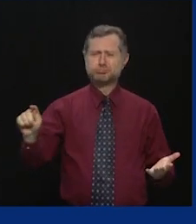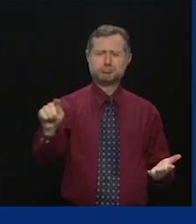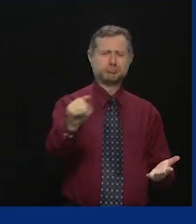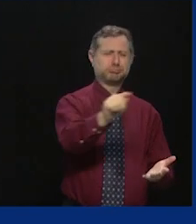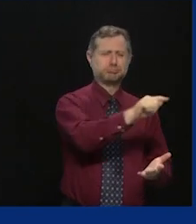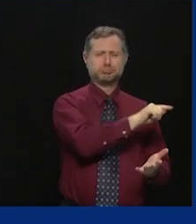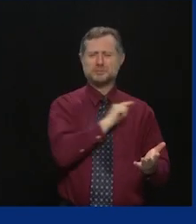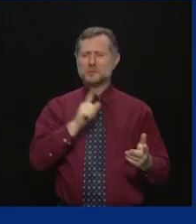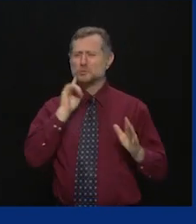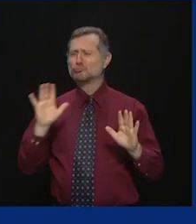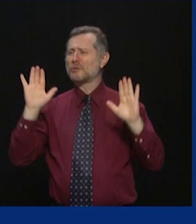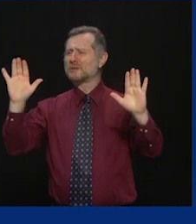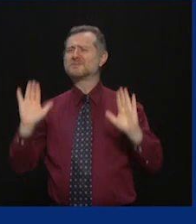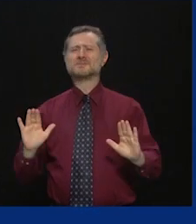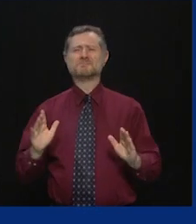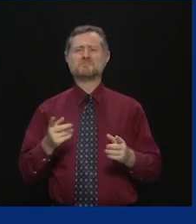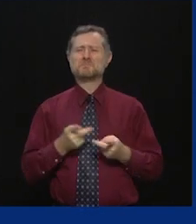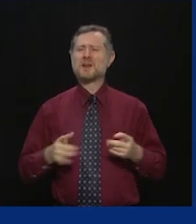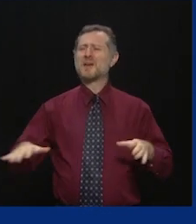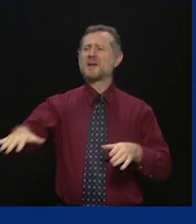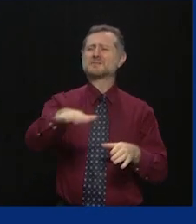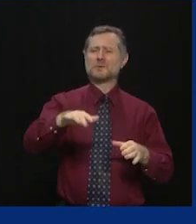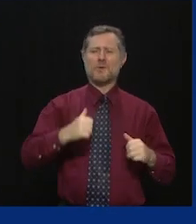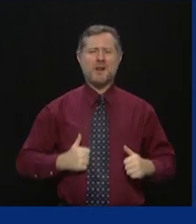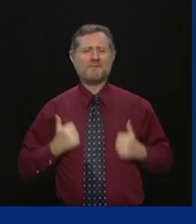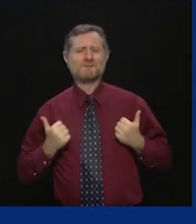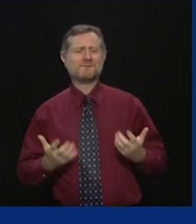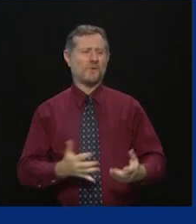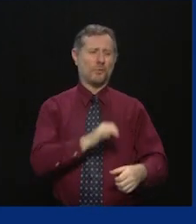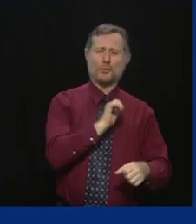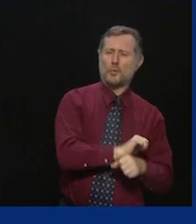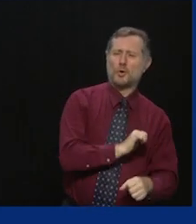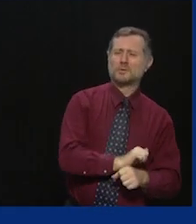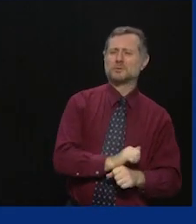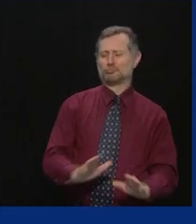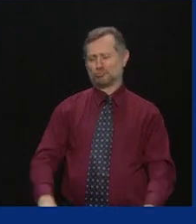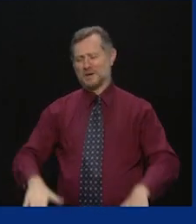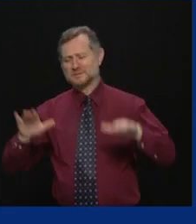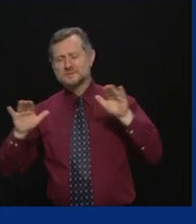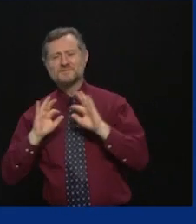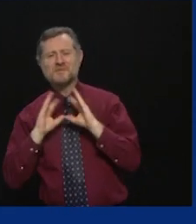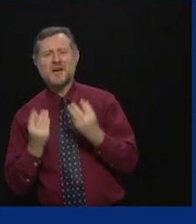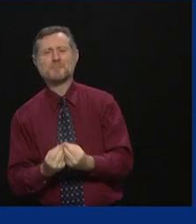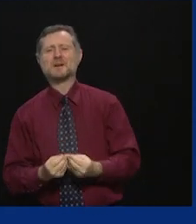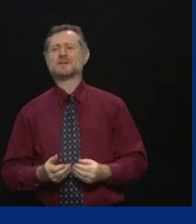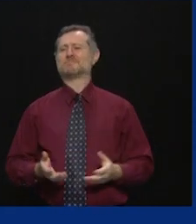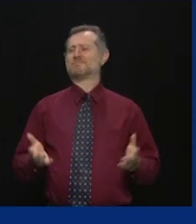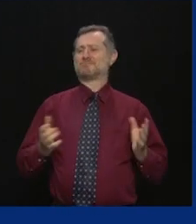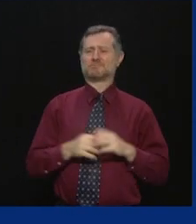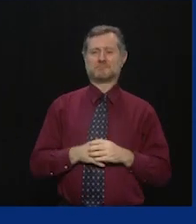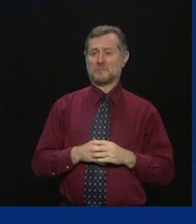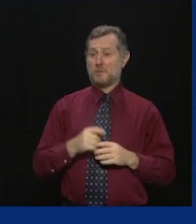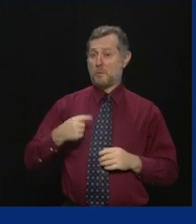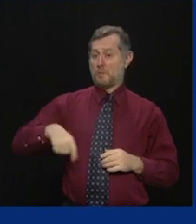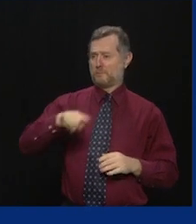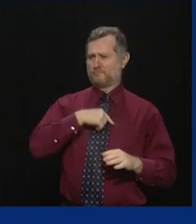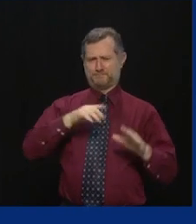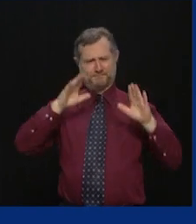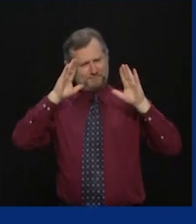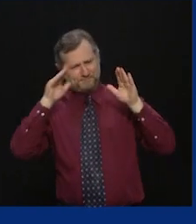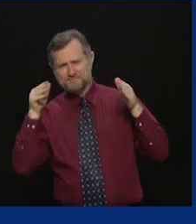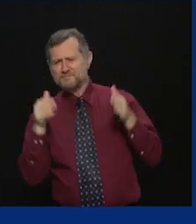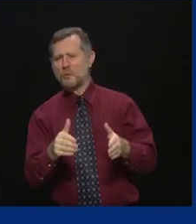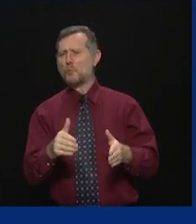In short, our community here offers a quality of life second to none, and we are focused on making it even